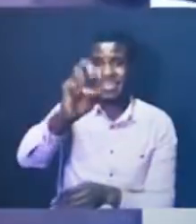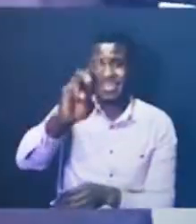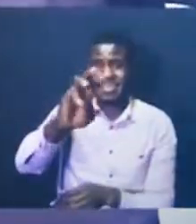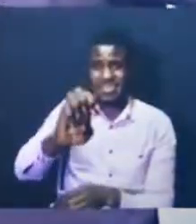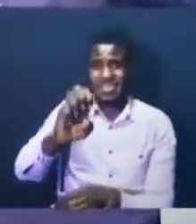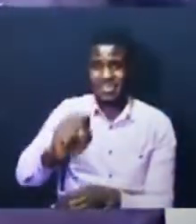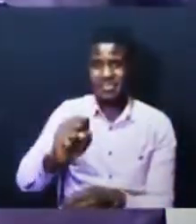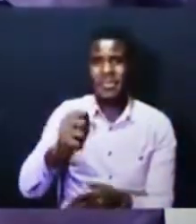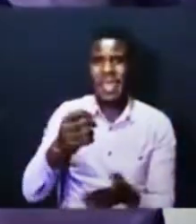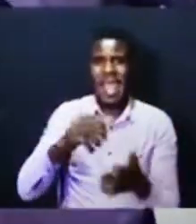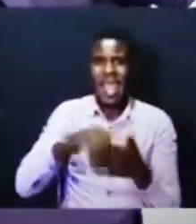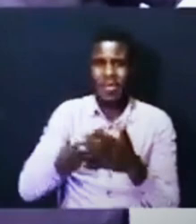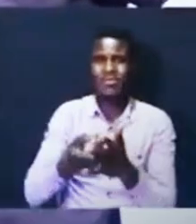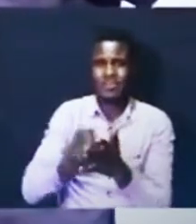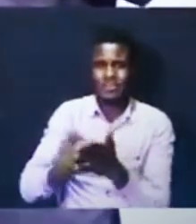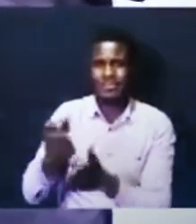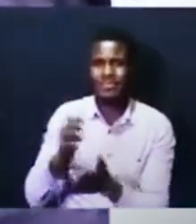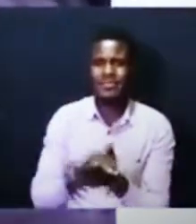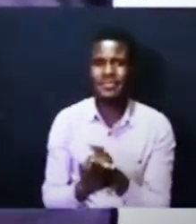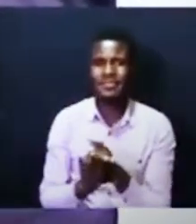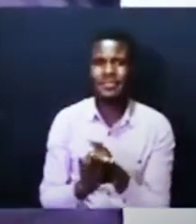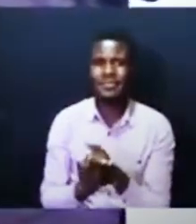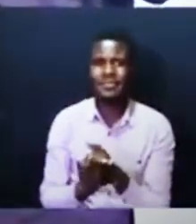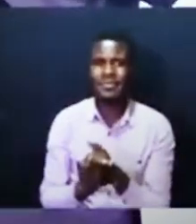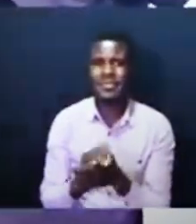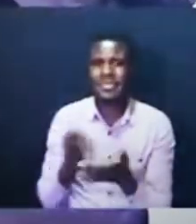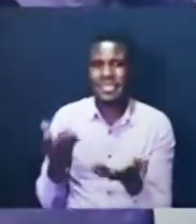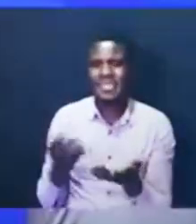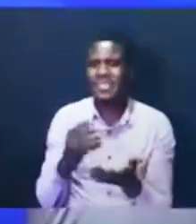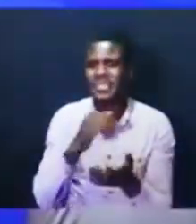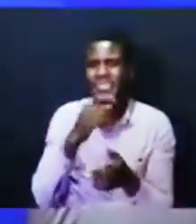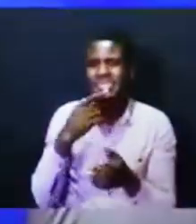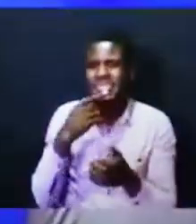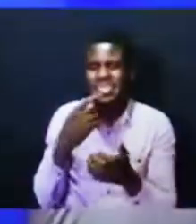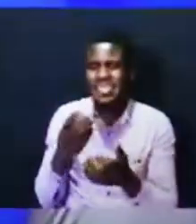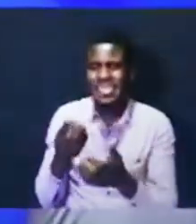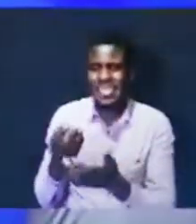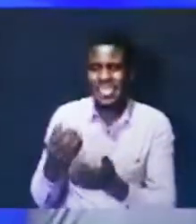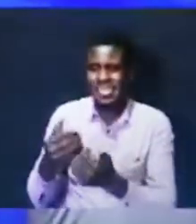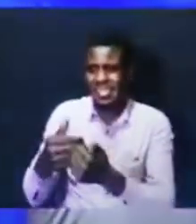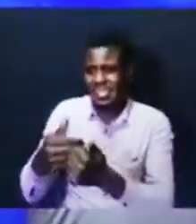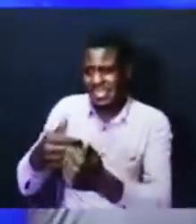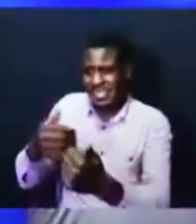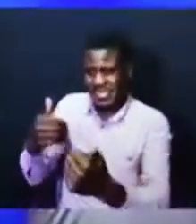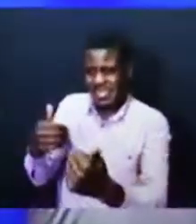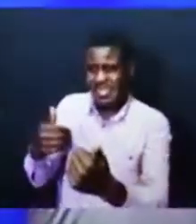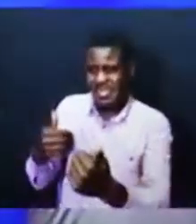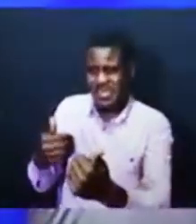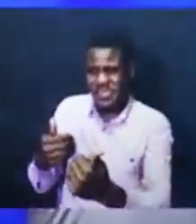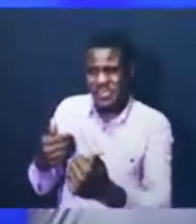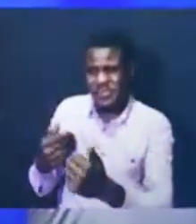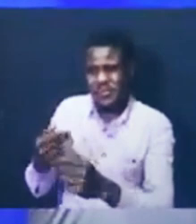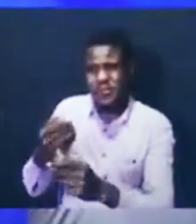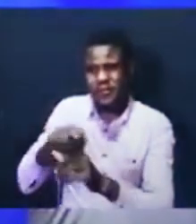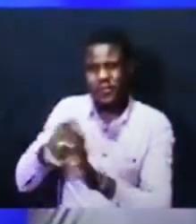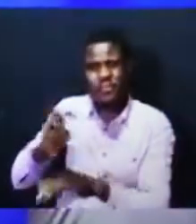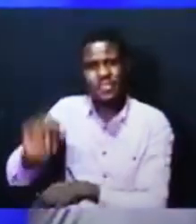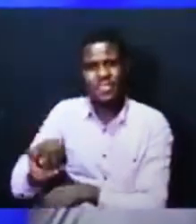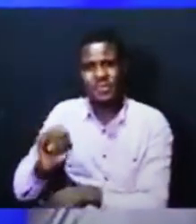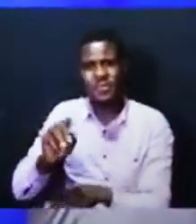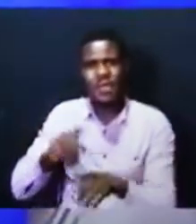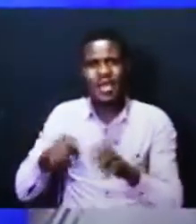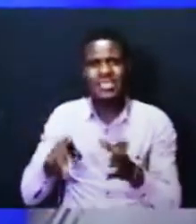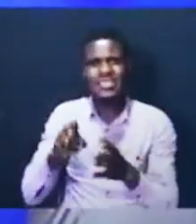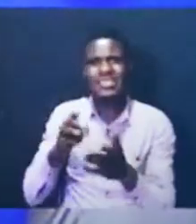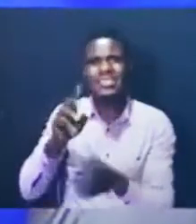Instead of saying keep away from them or watch out for those, he says that mark them and avoid